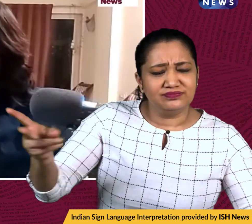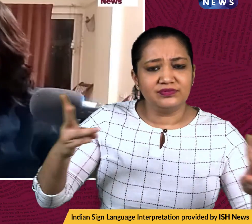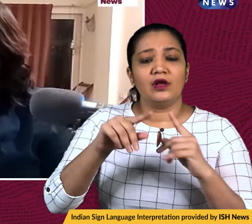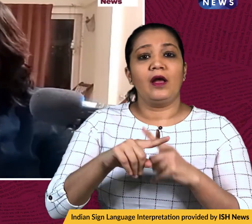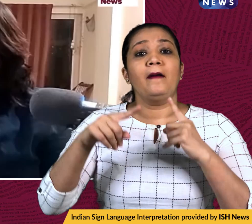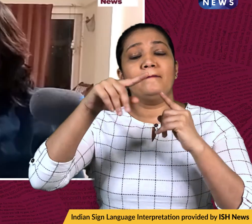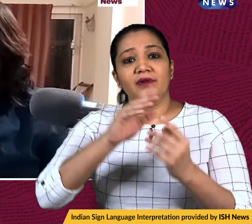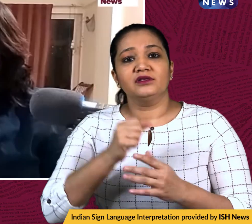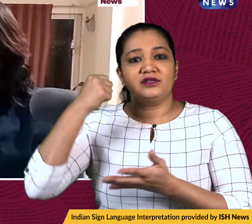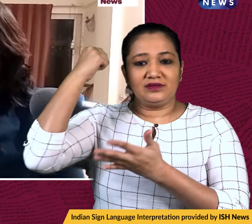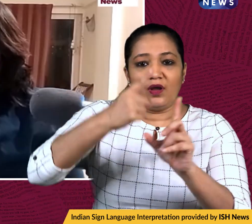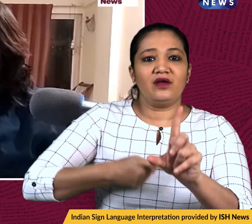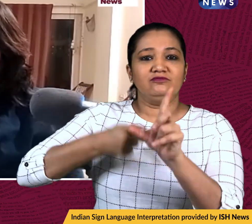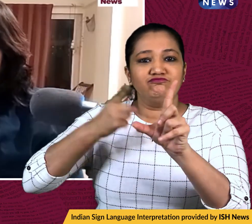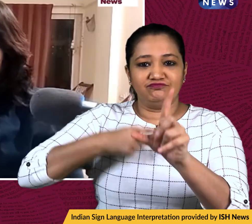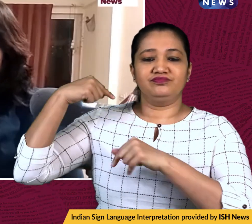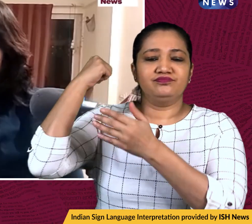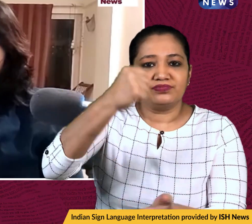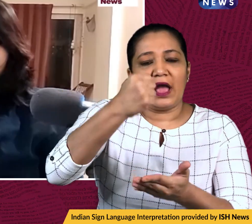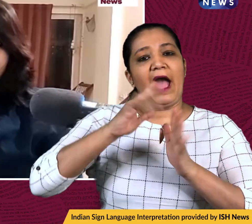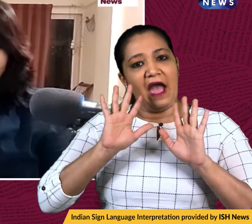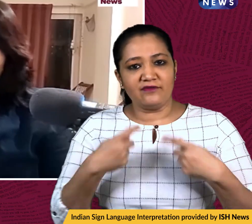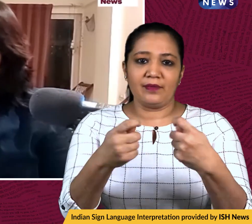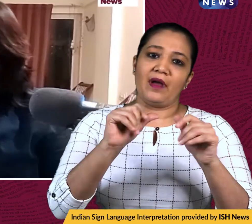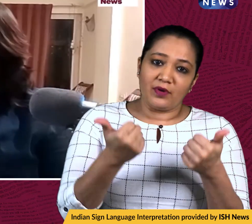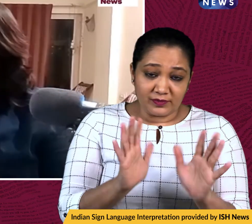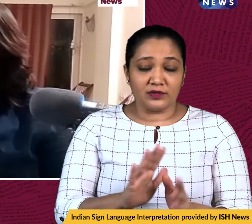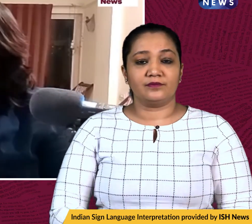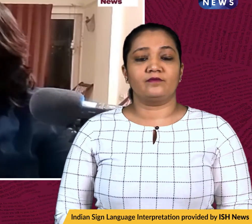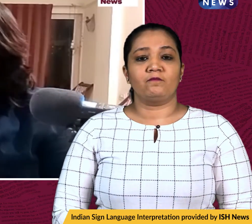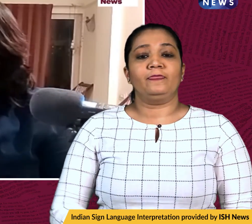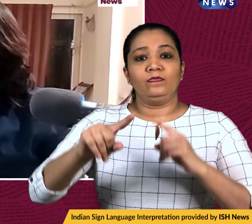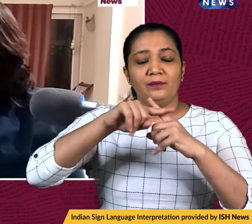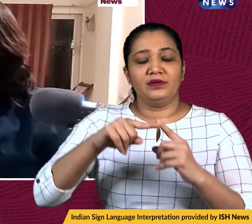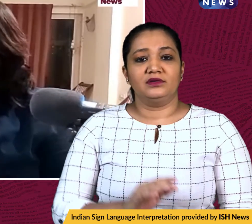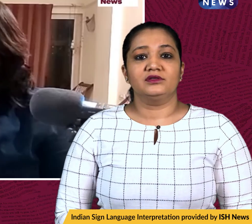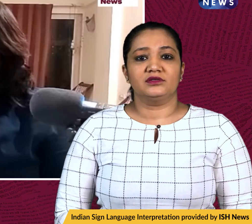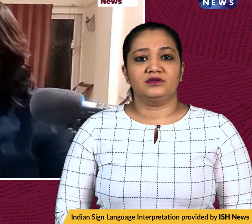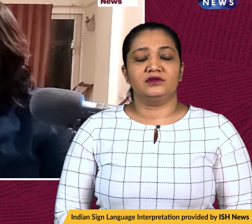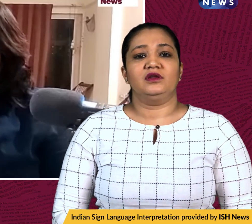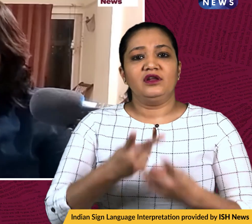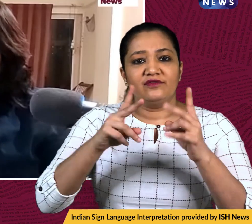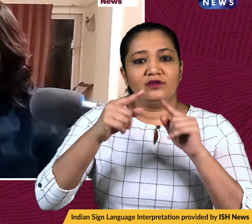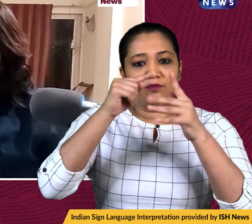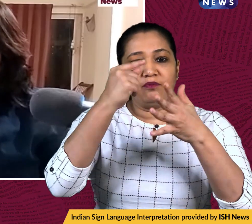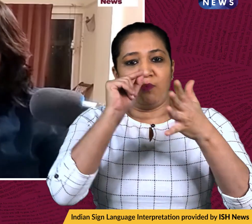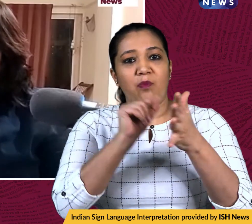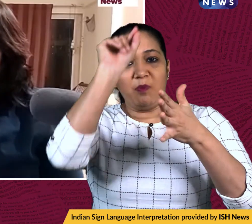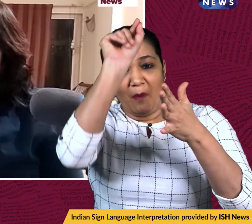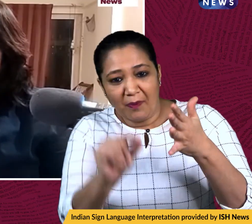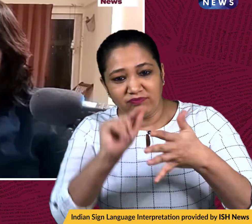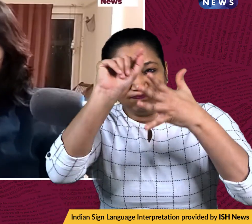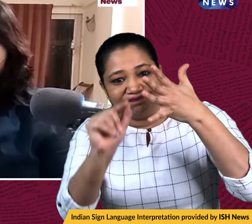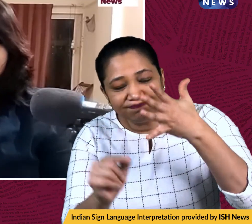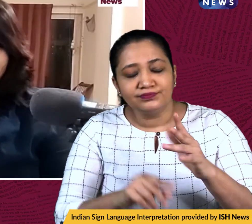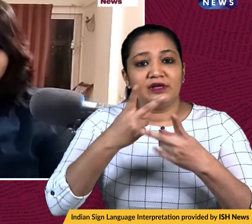and availability of fiscal space to ramp up capital spending, end quote. Now, the survey also notes that almost all indicators show that the